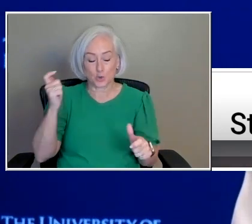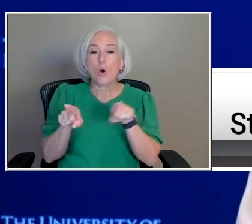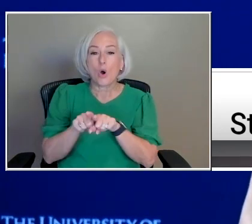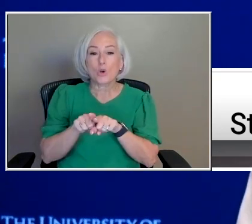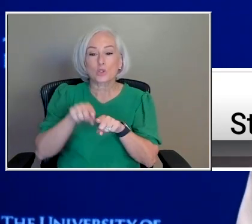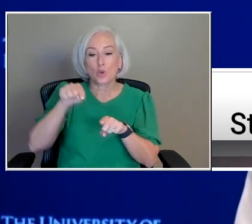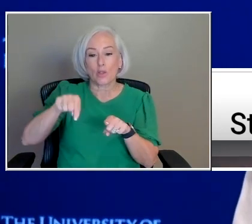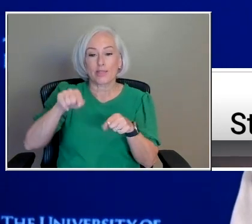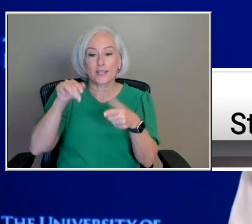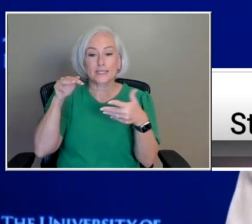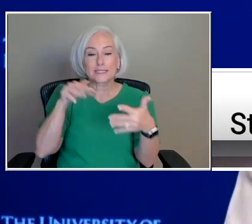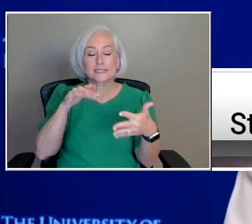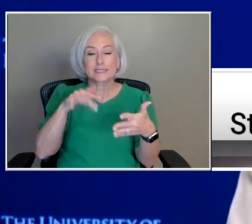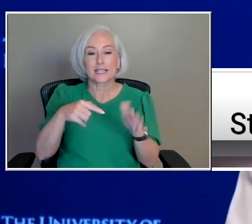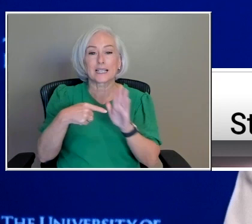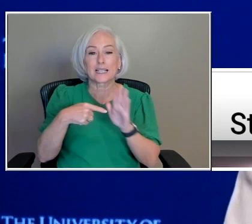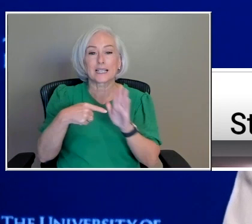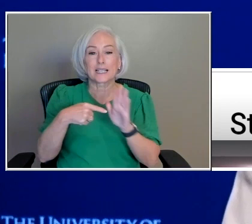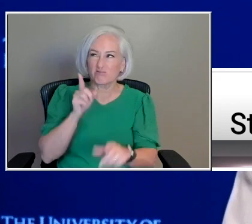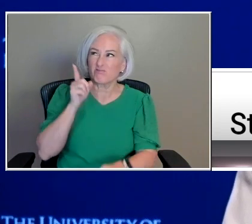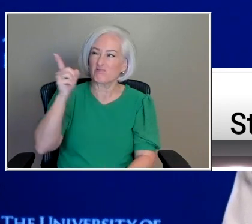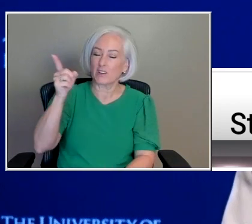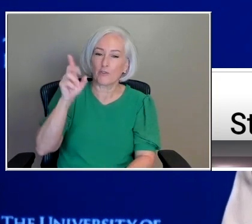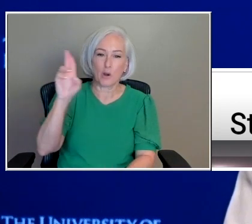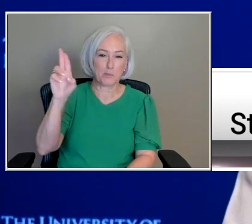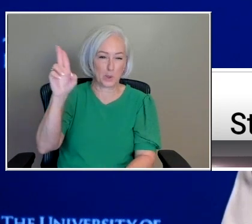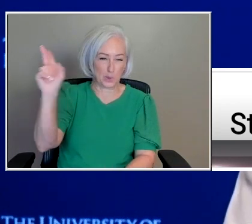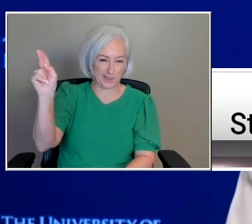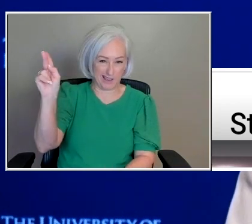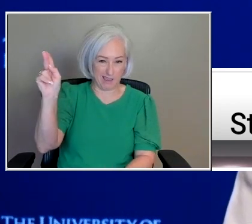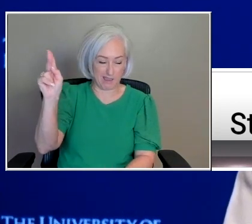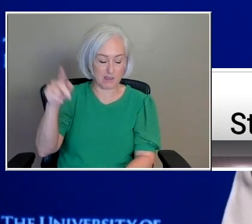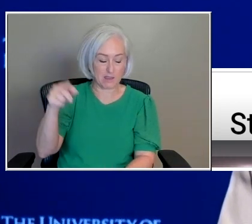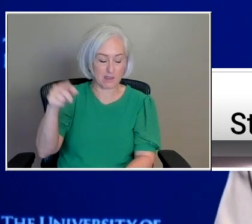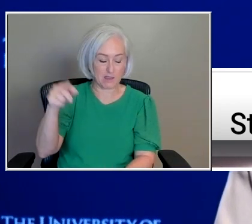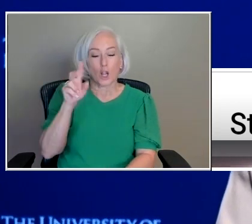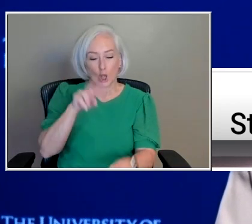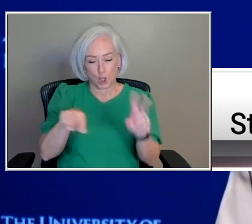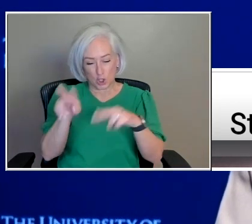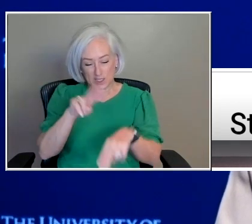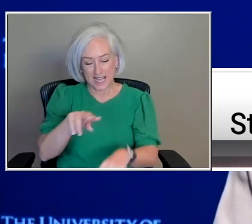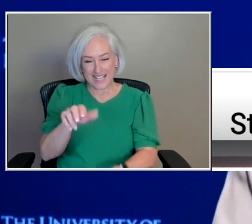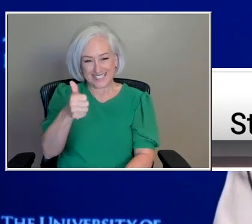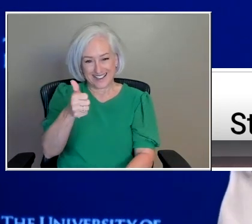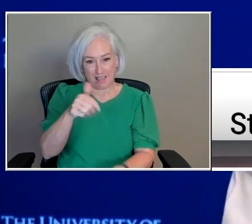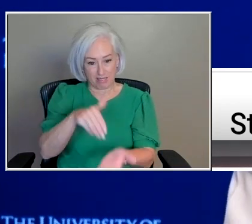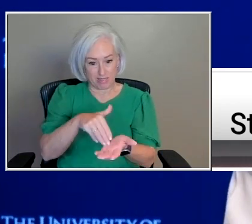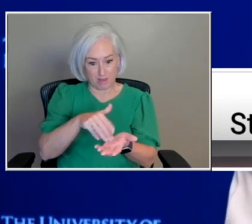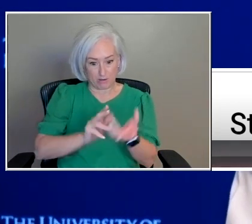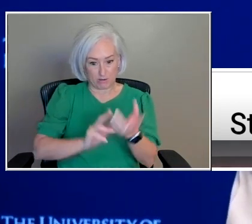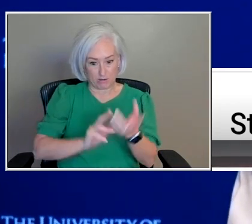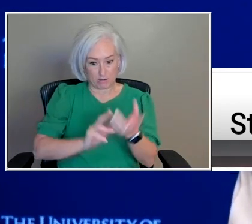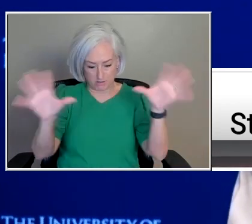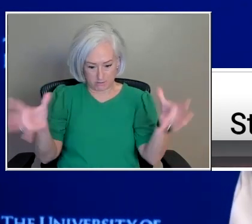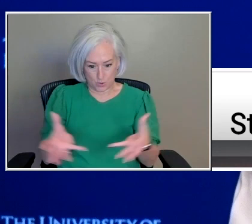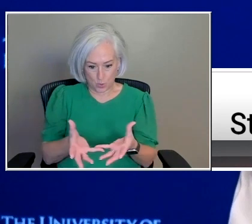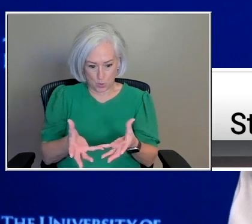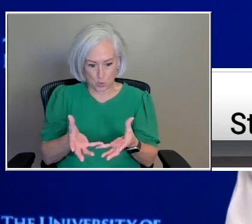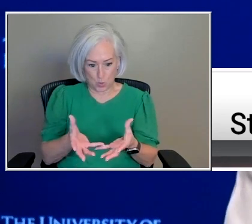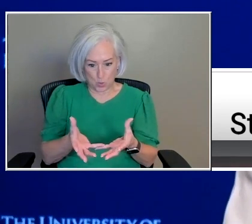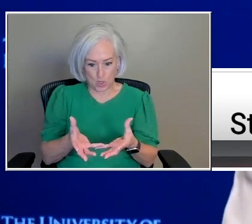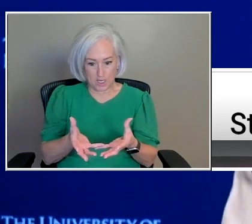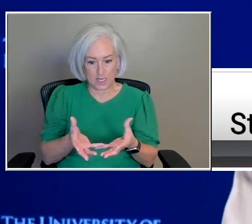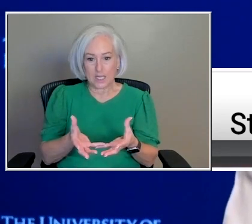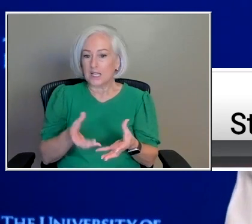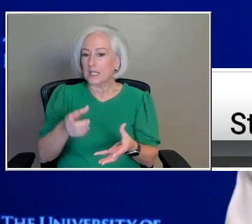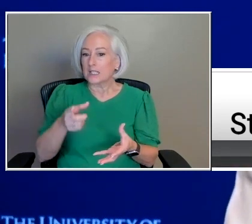showed, it was in the UK, and they looked at about 10,000 people. There were unvaccinated people who had